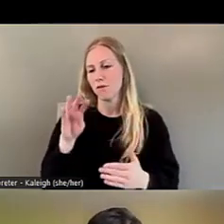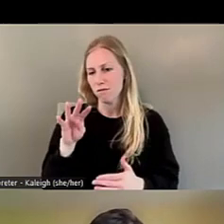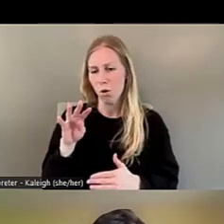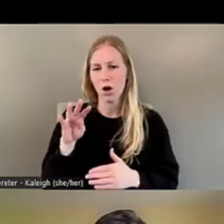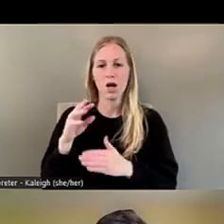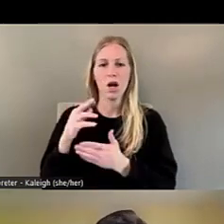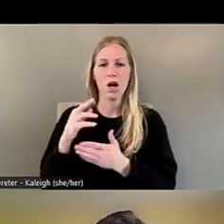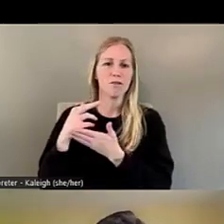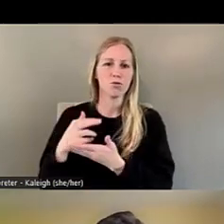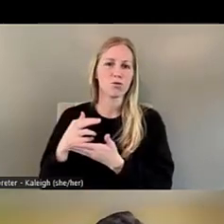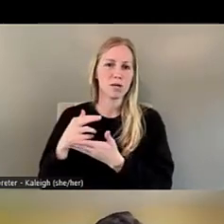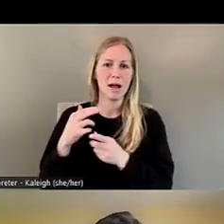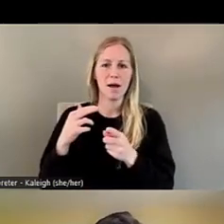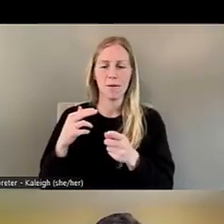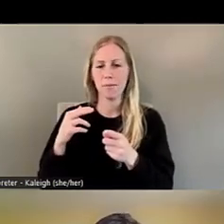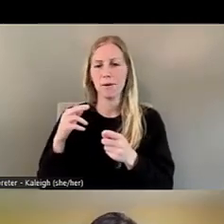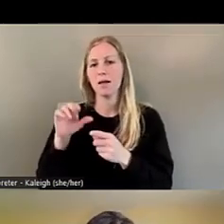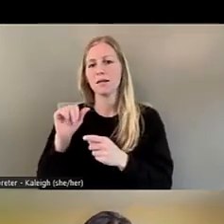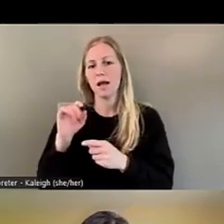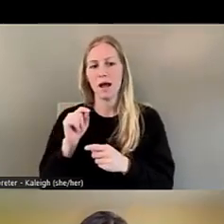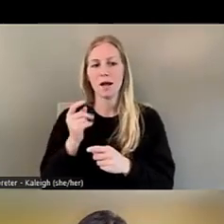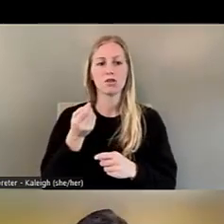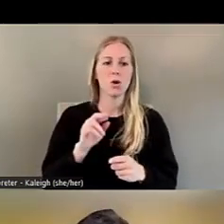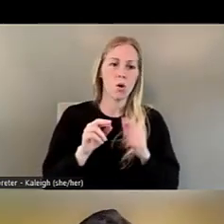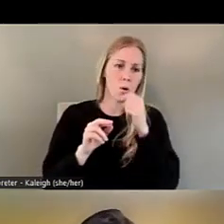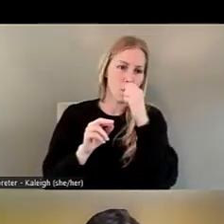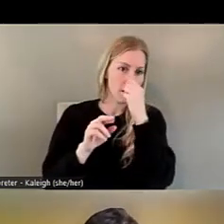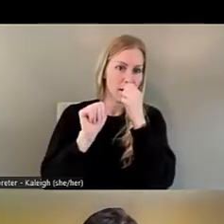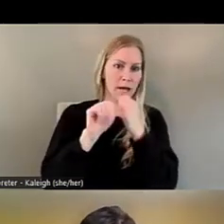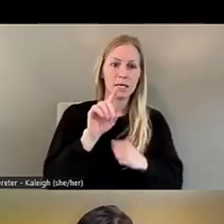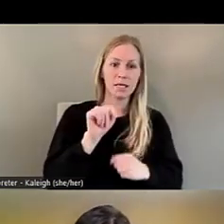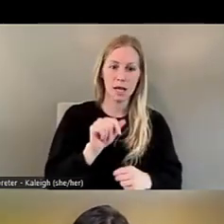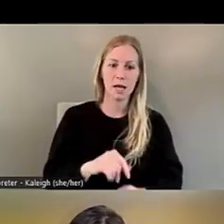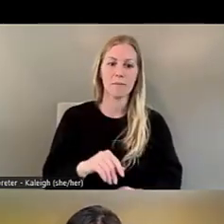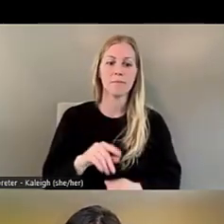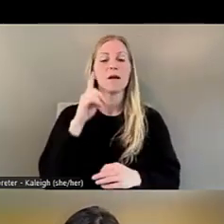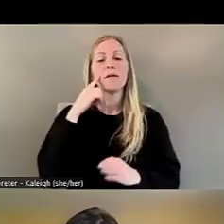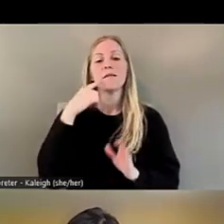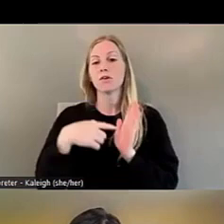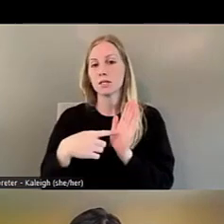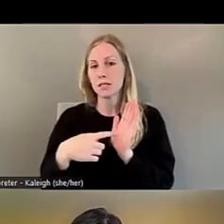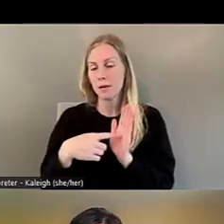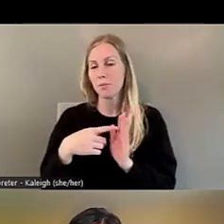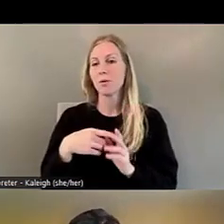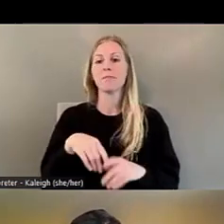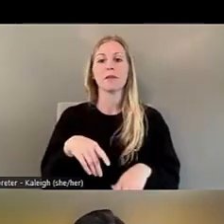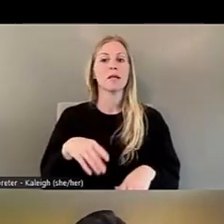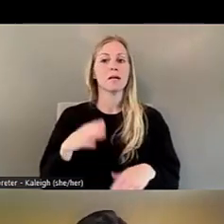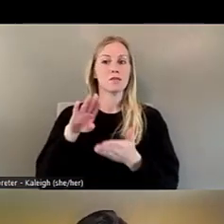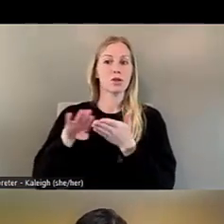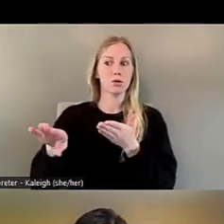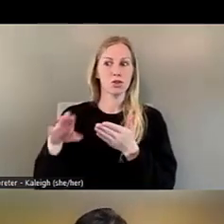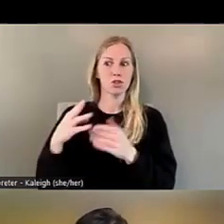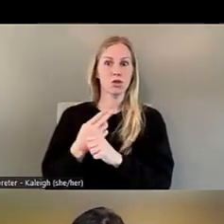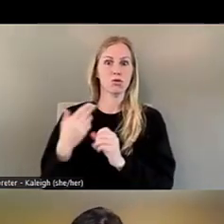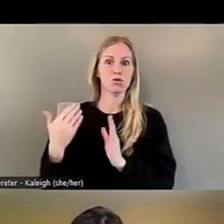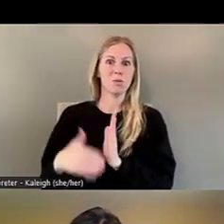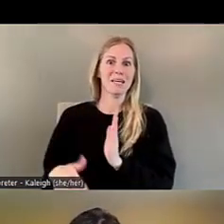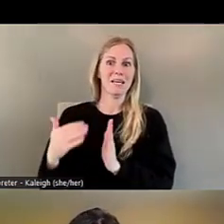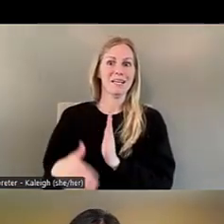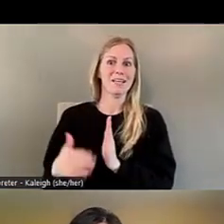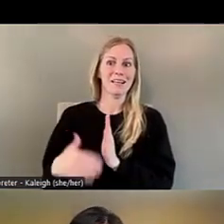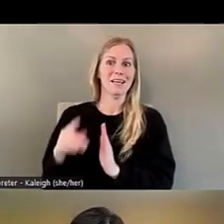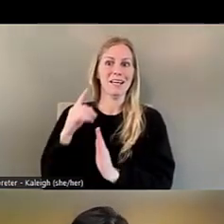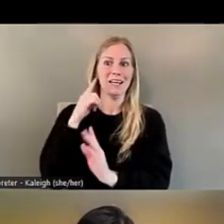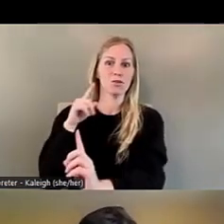of the Americans with Disabilities Act. So, for example, if seclusion is used repeatedly with an individual